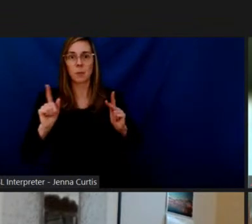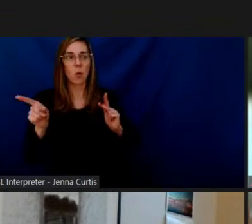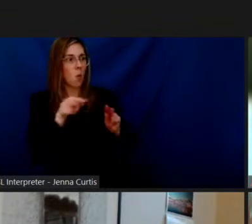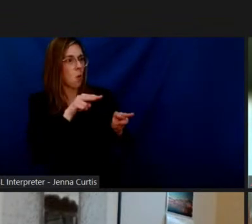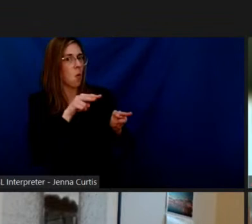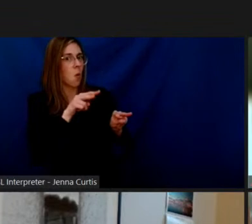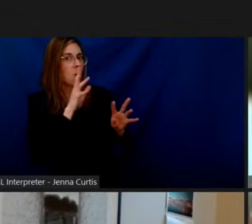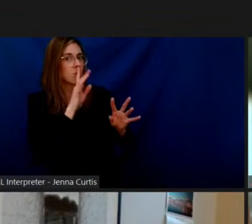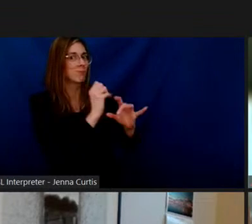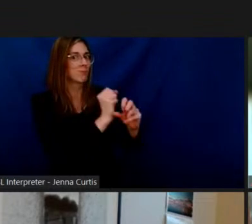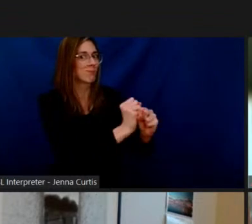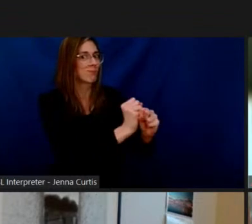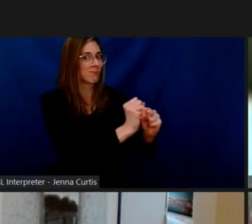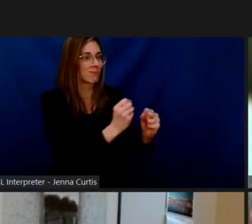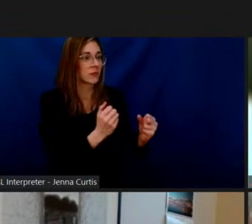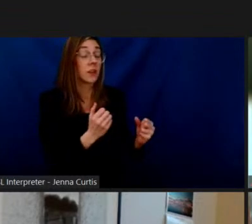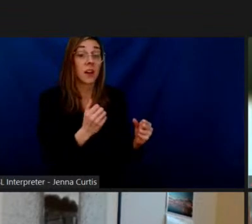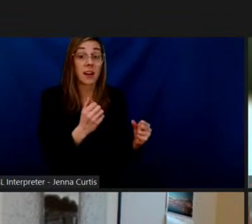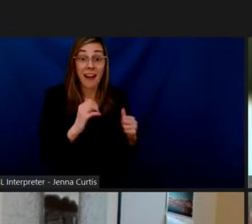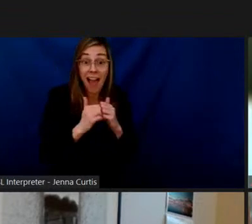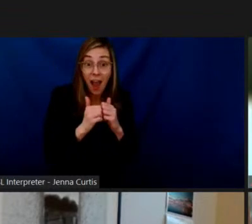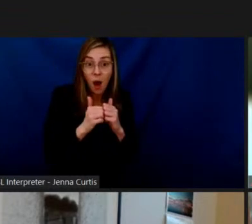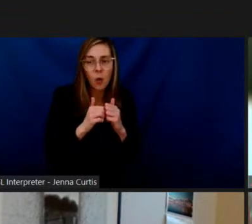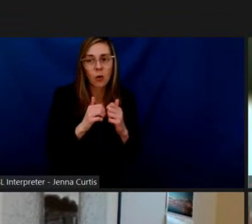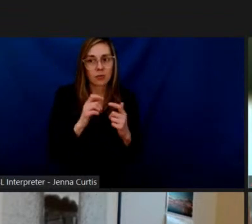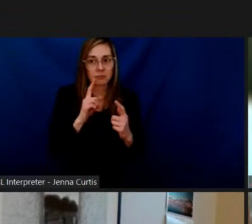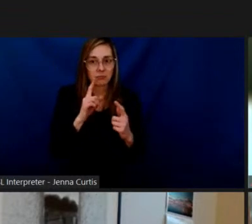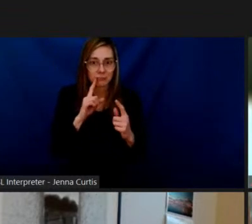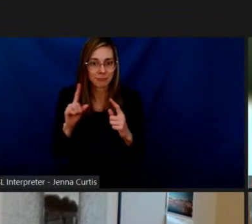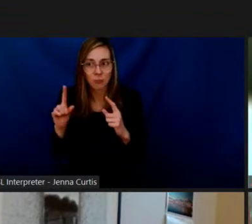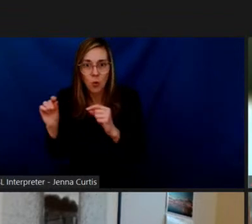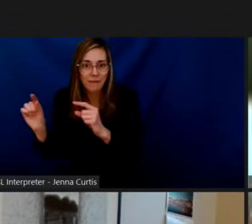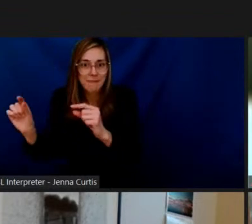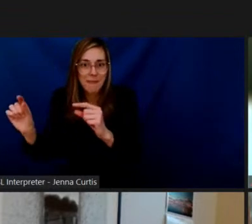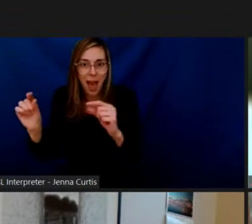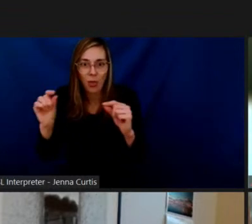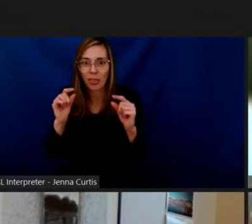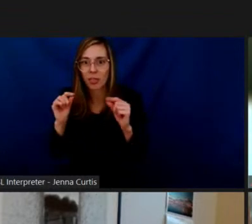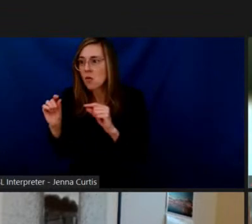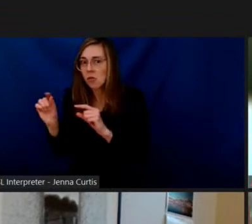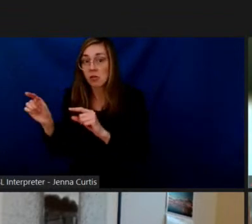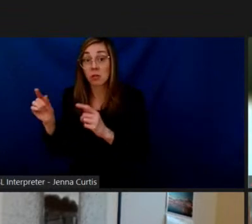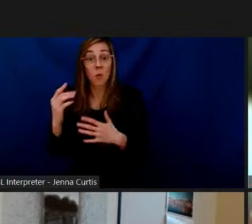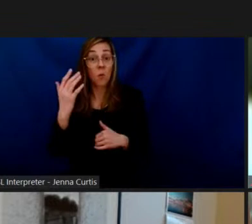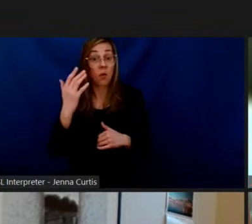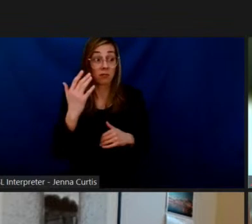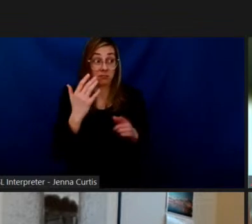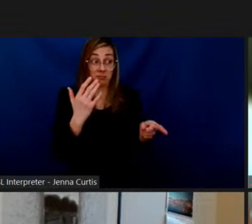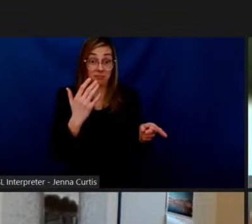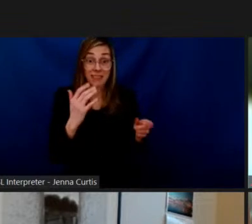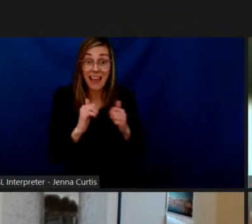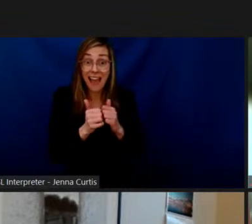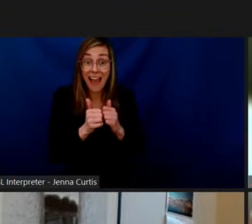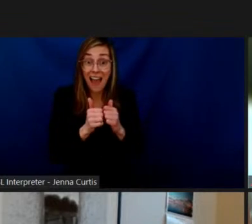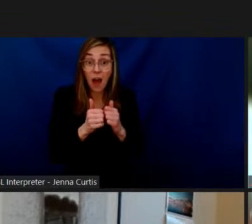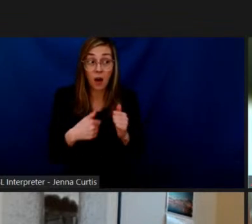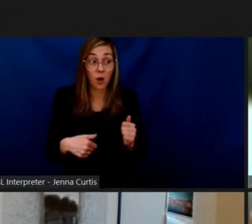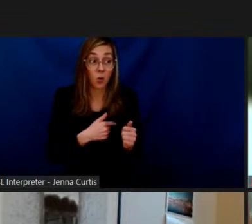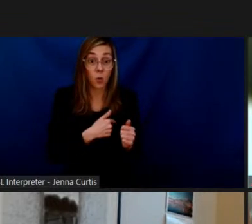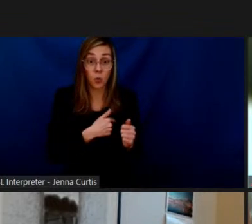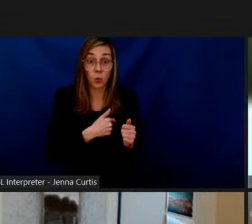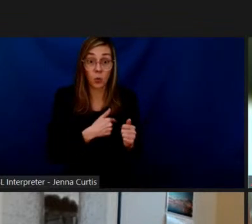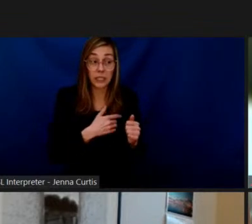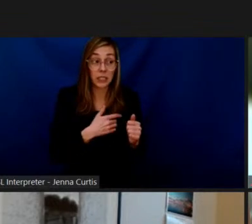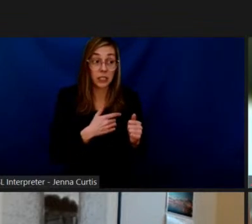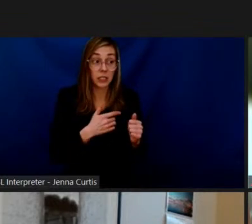word of mouth. The reason why we got to 0% vacancy rate and one of the most sought after shelters